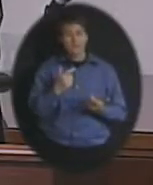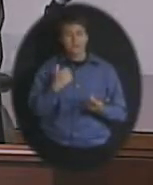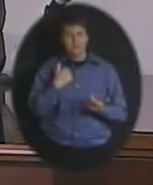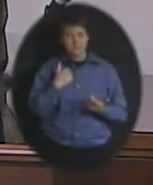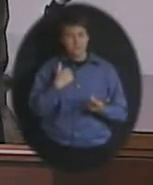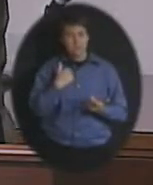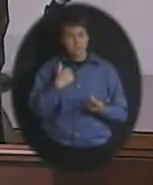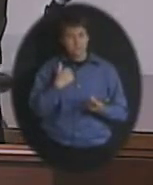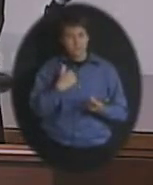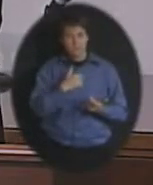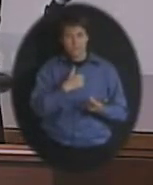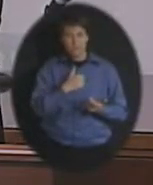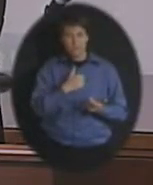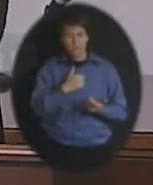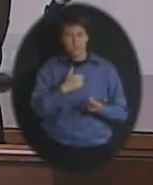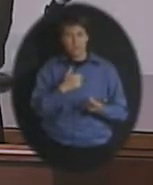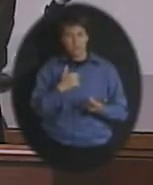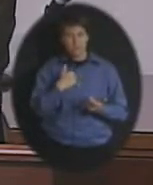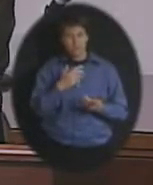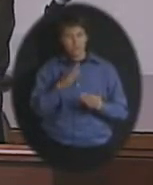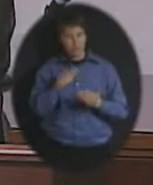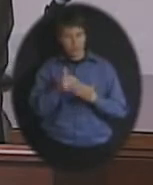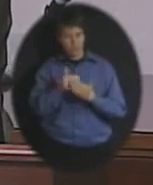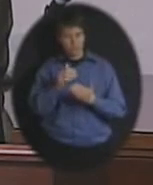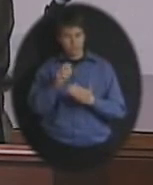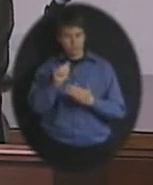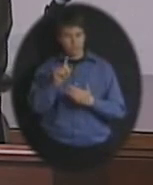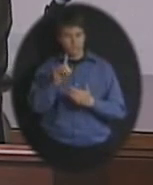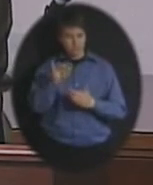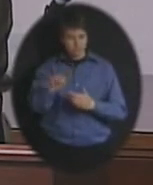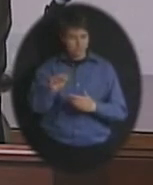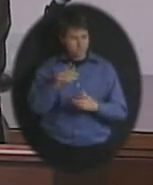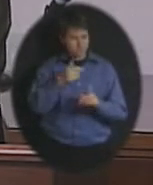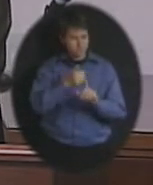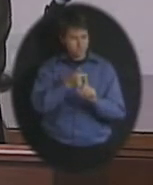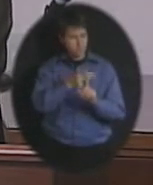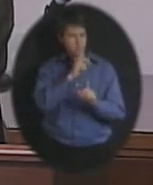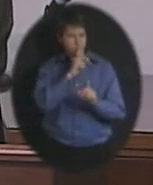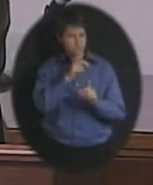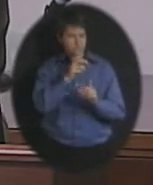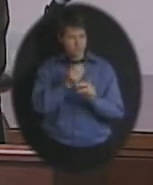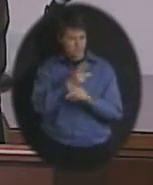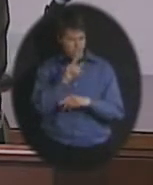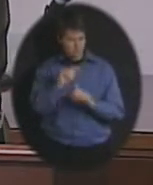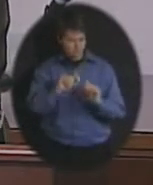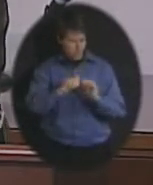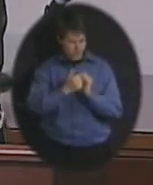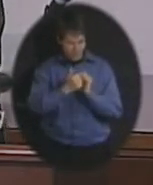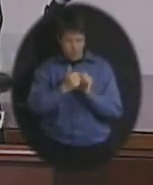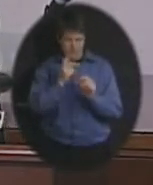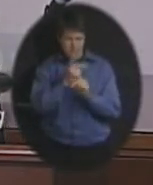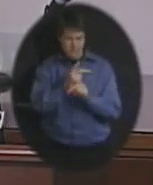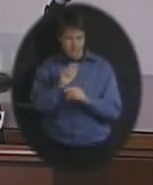gracious and very dedicated administrators figure out how to make staffing work to keep Avid on their master schedules because